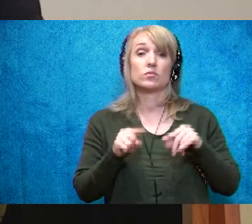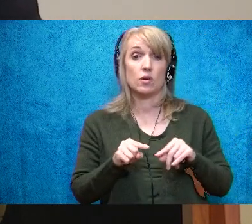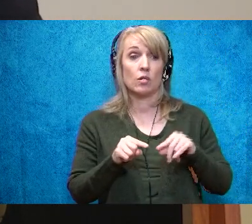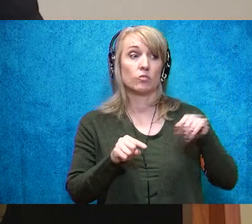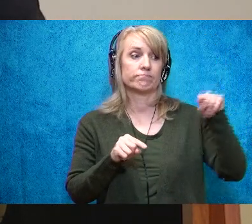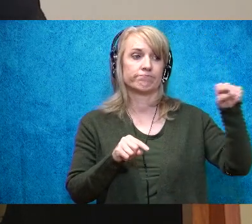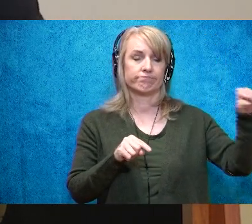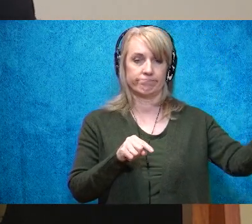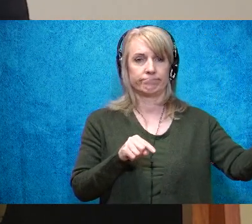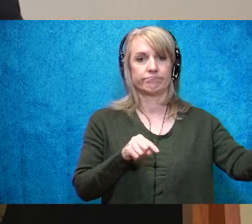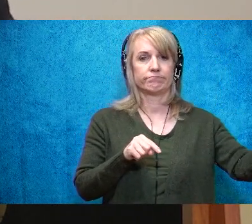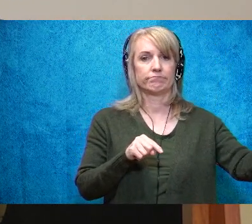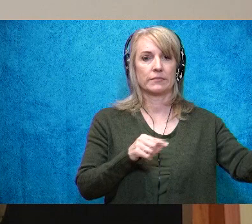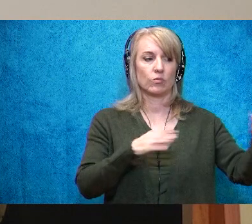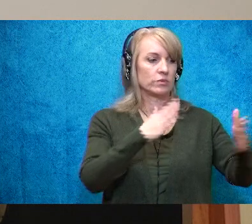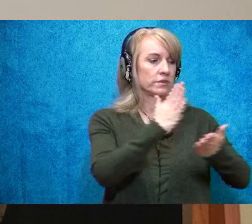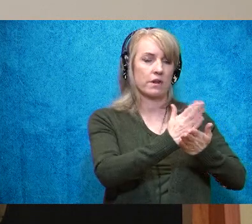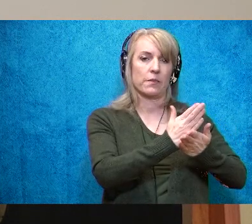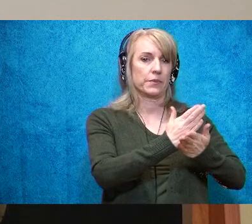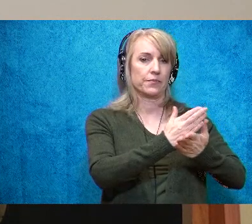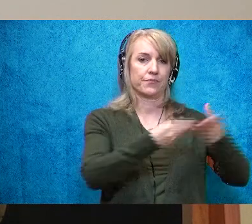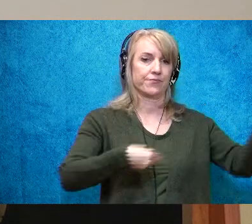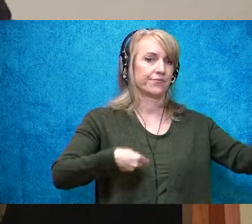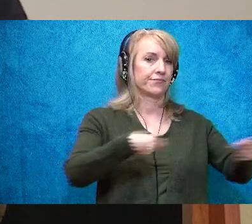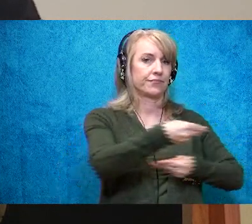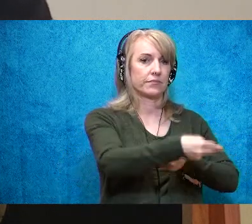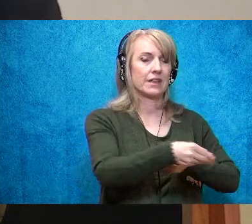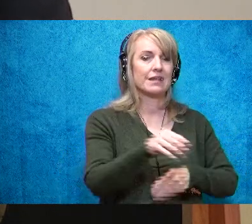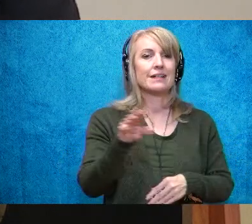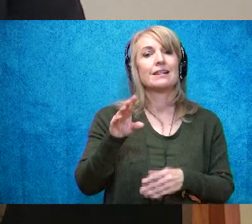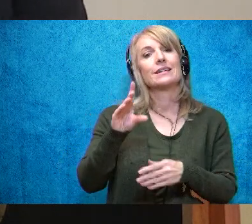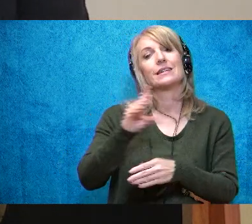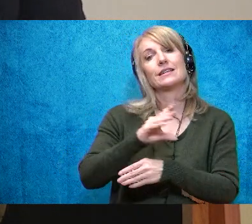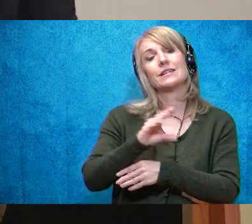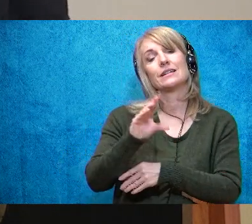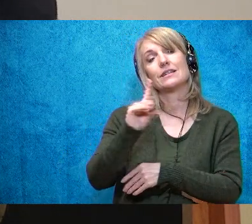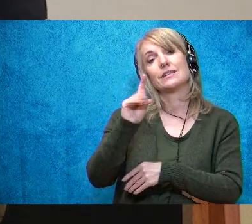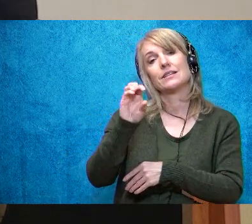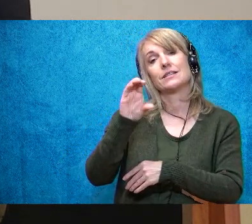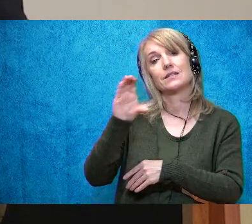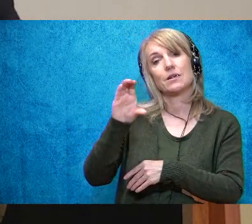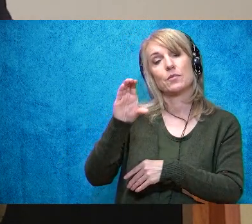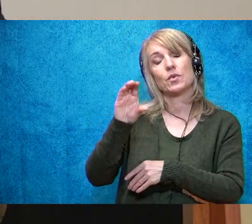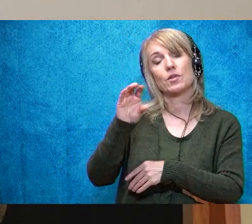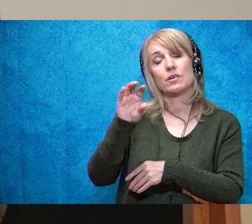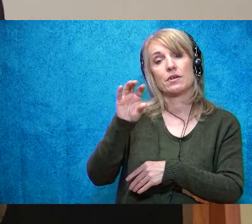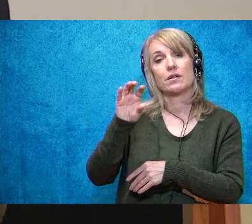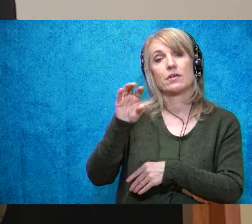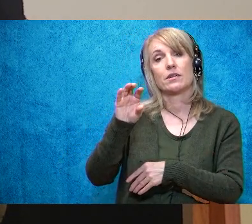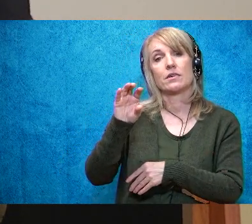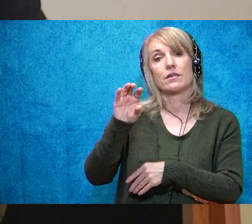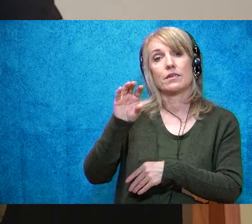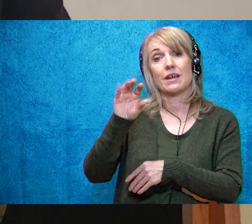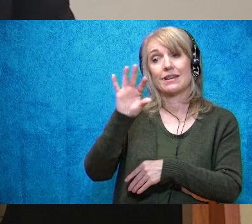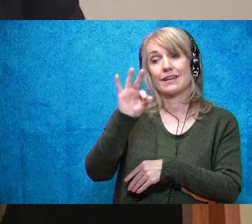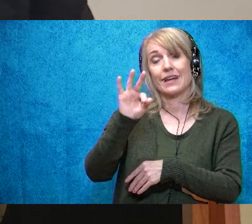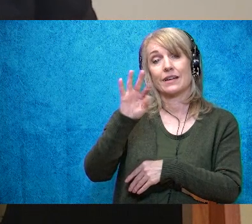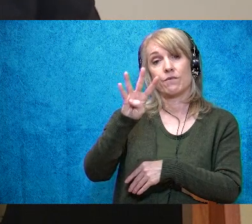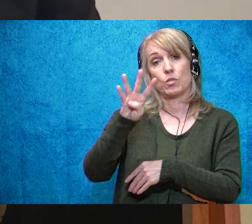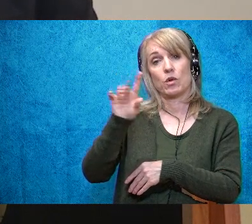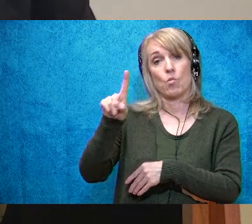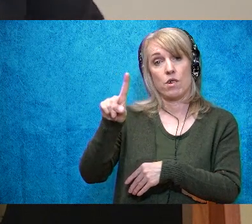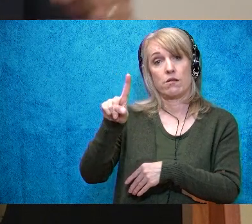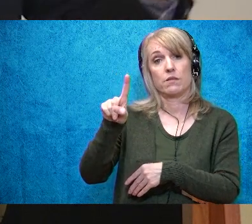Pearl Harbor. So very quickly, December 7th, 1941, 180 warplanes, 6